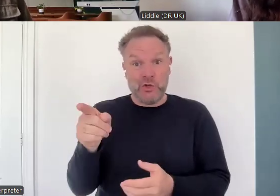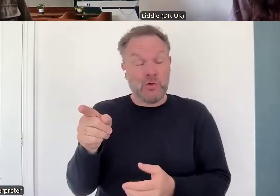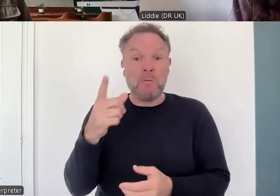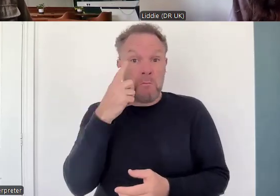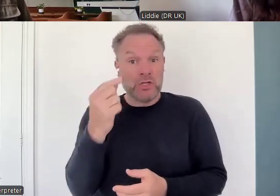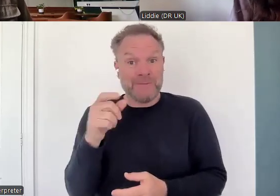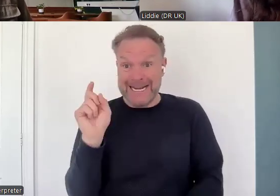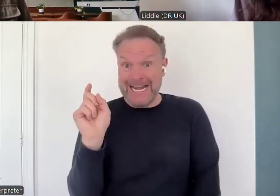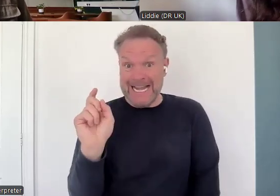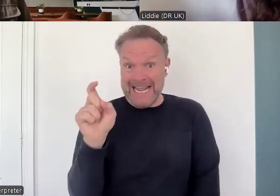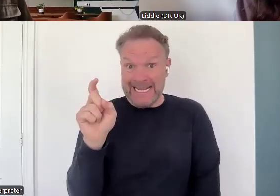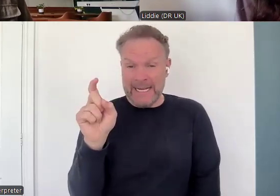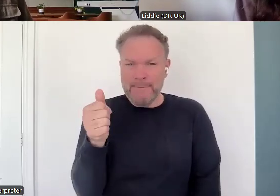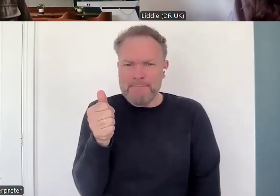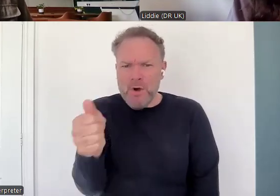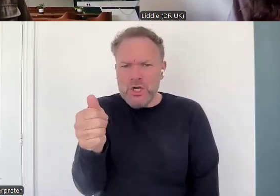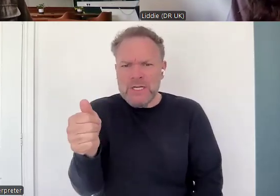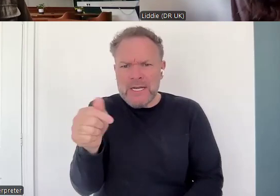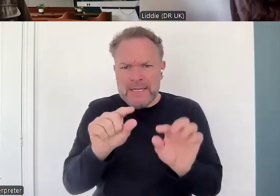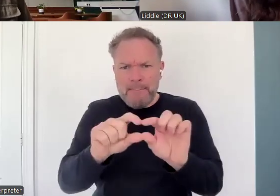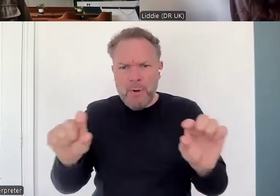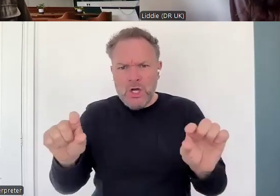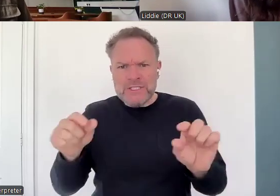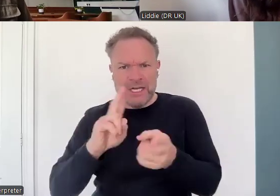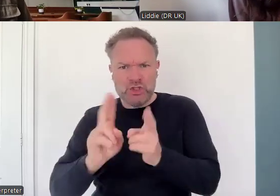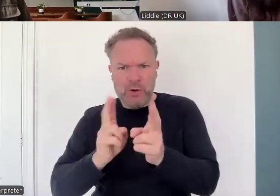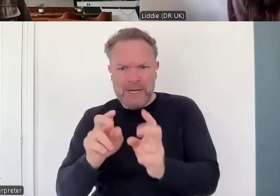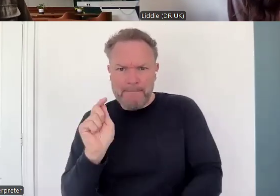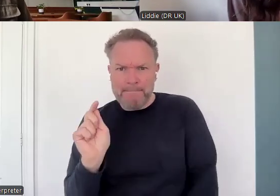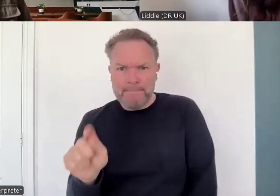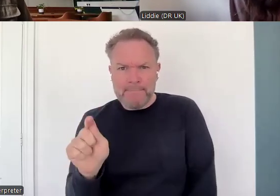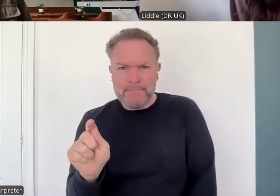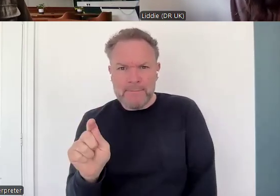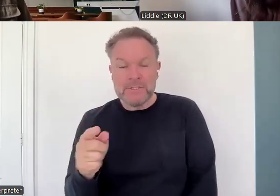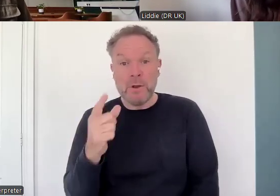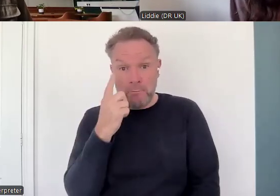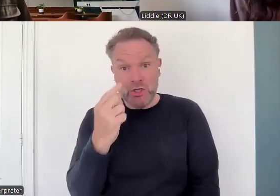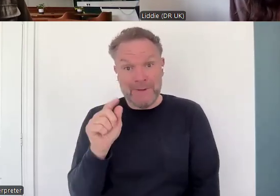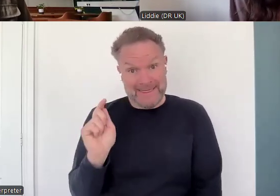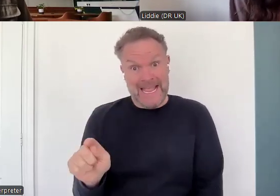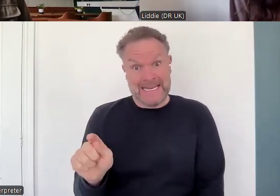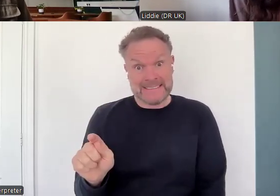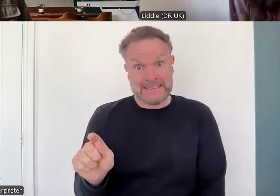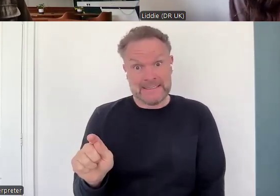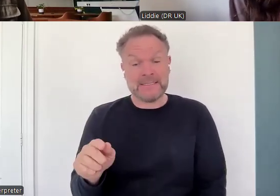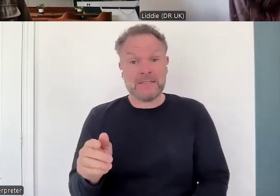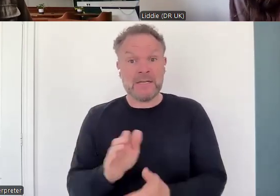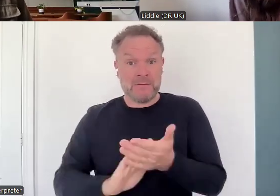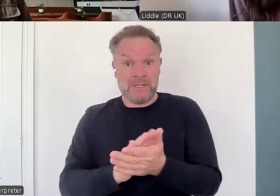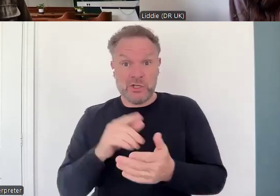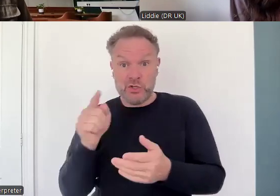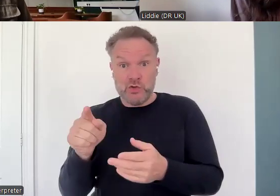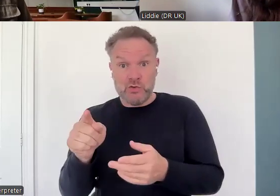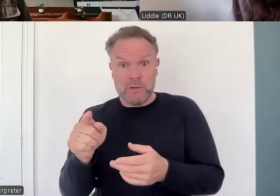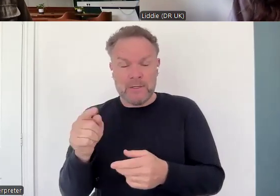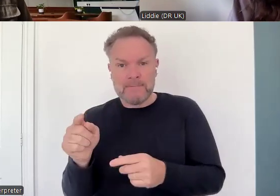of clicking, there's a button on the bottom that says interpreter. So you have the option of clicking that, which means you can move